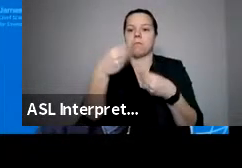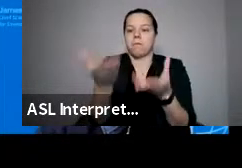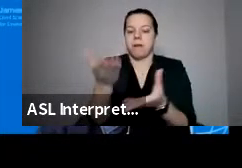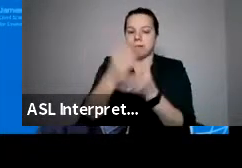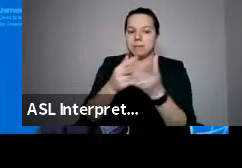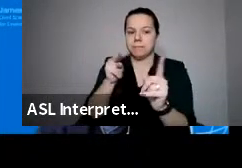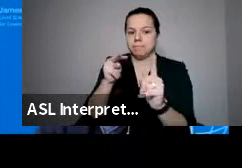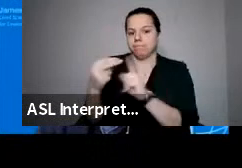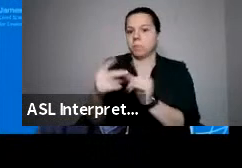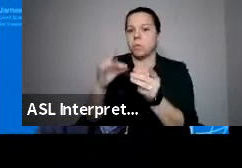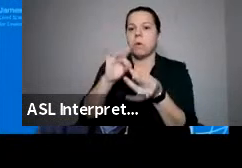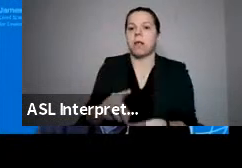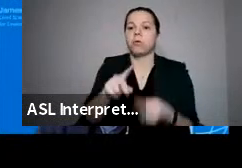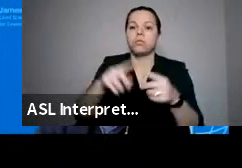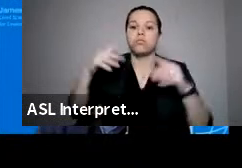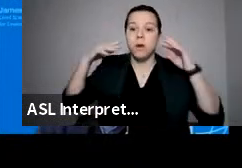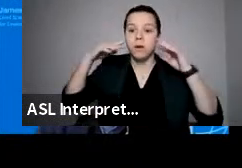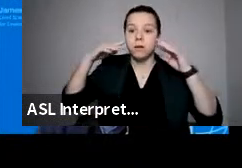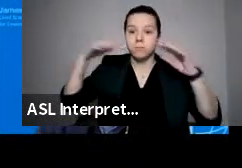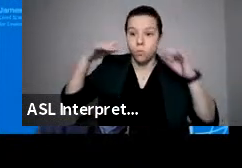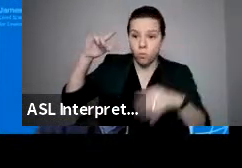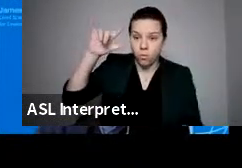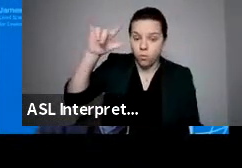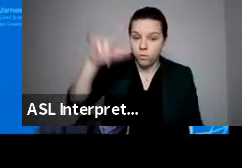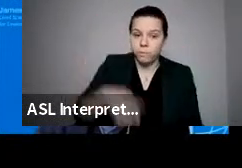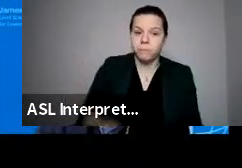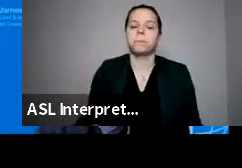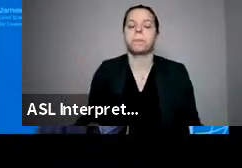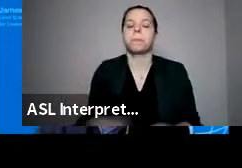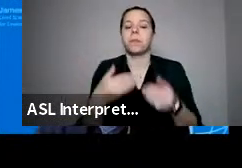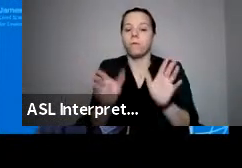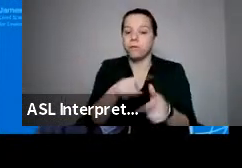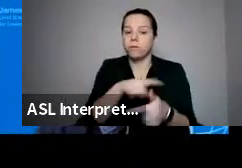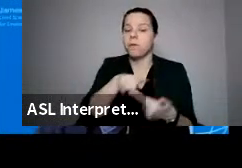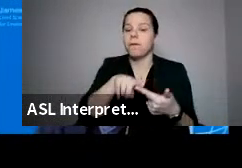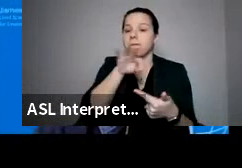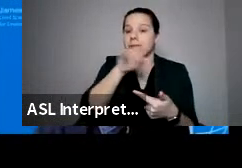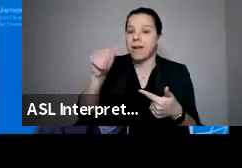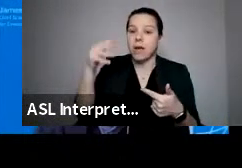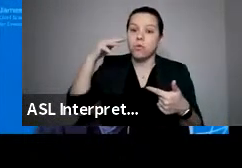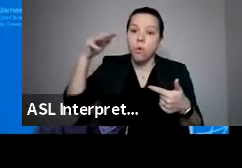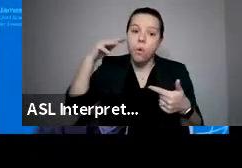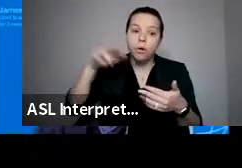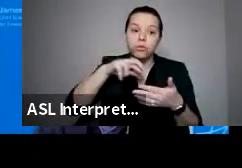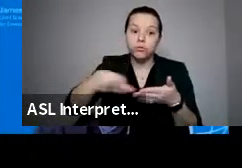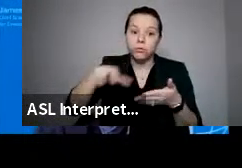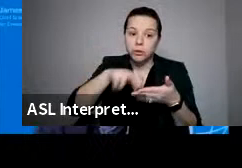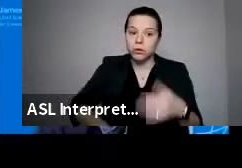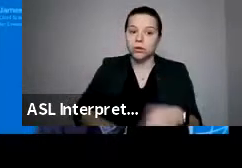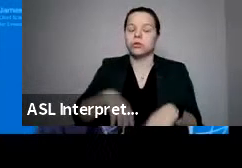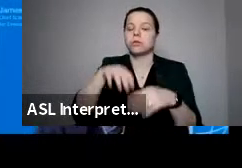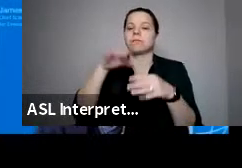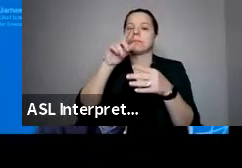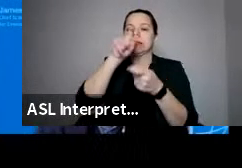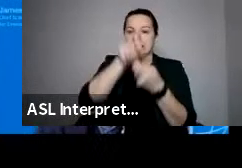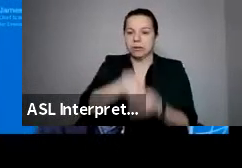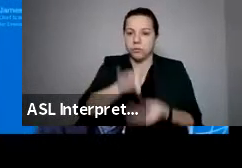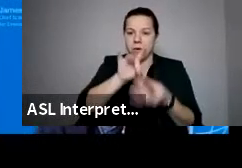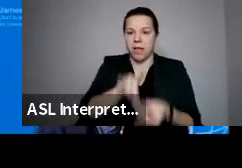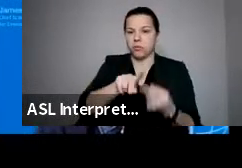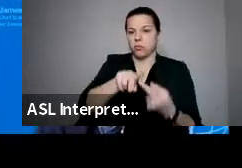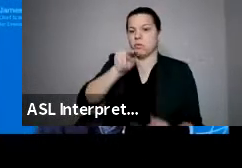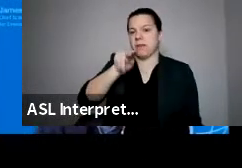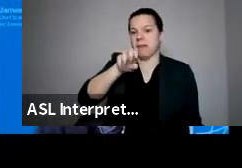on aircraft noise, an overview of FAA noise research, details on the survey, including results from the